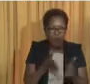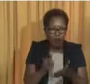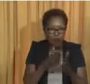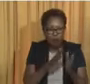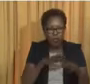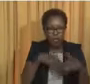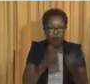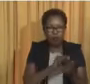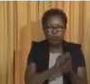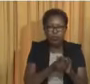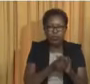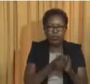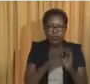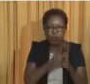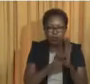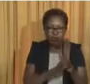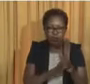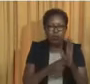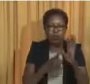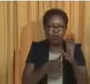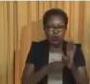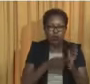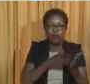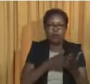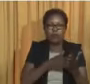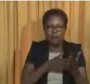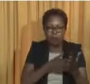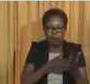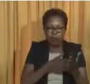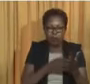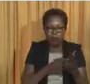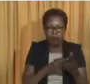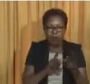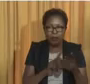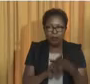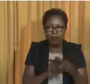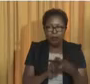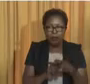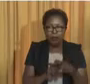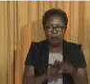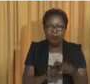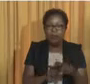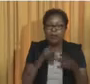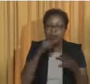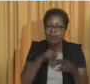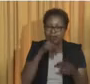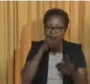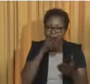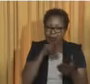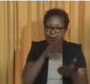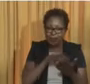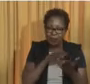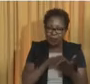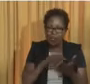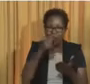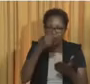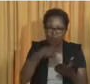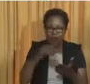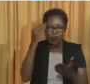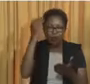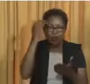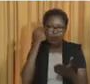flexibility and rigidity. In such a context, the correct judicial posture ought